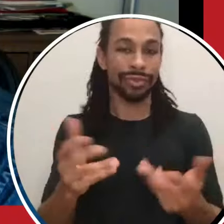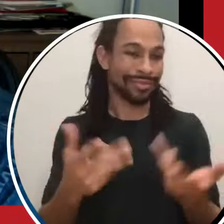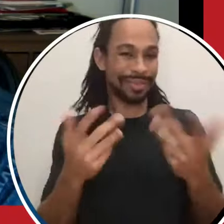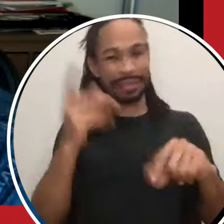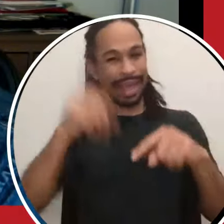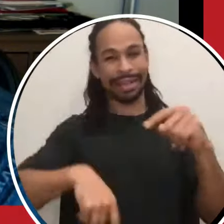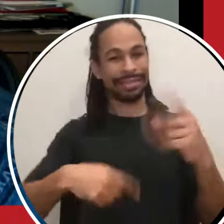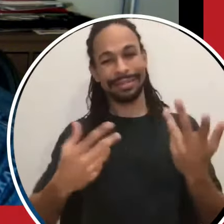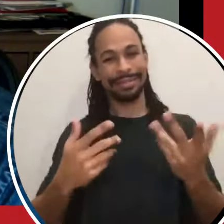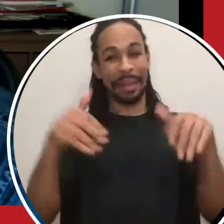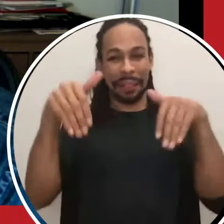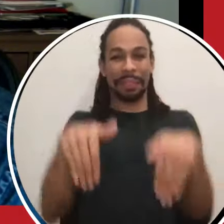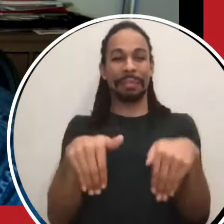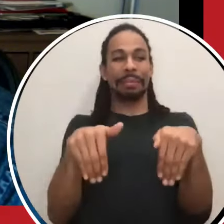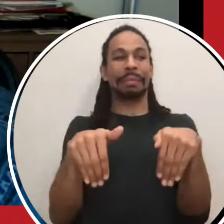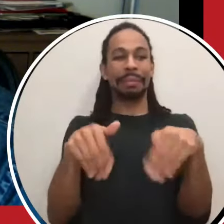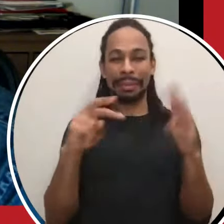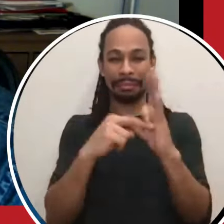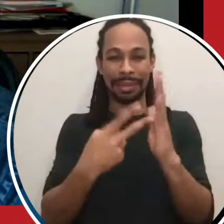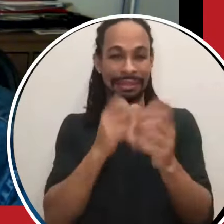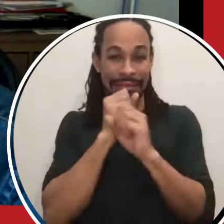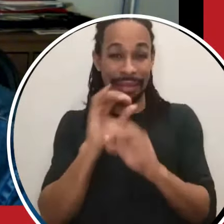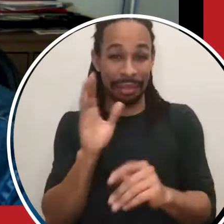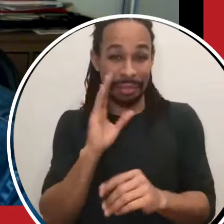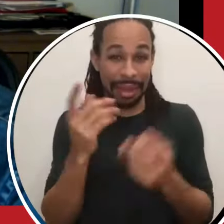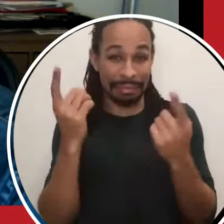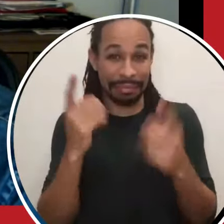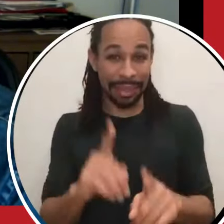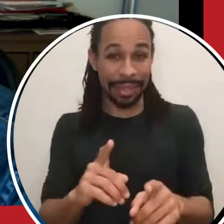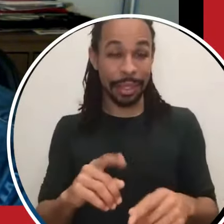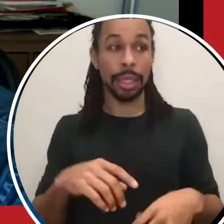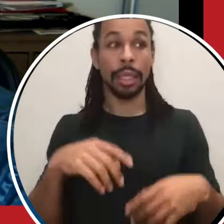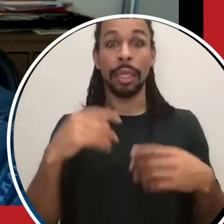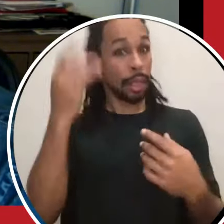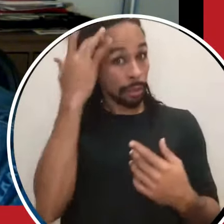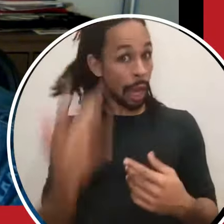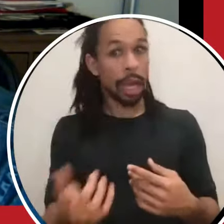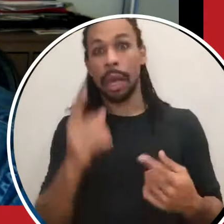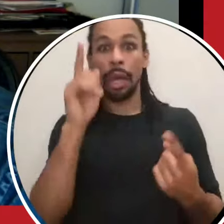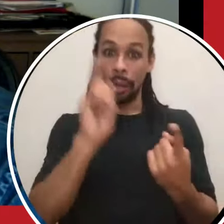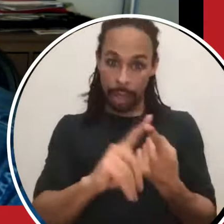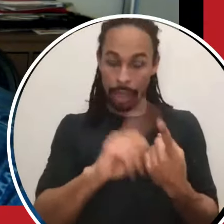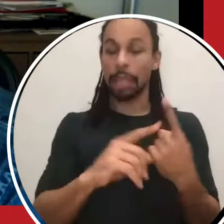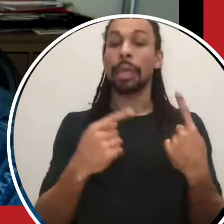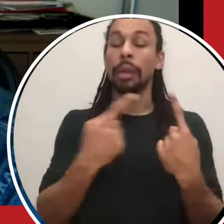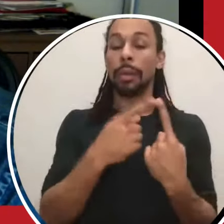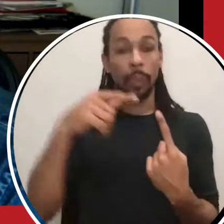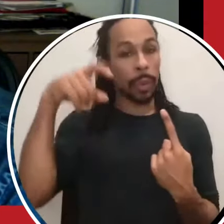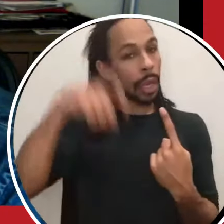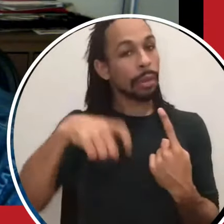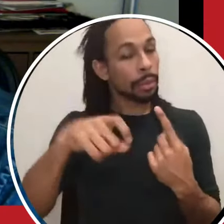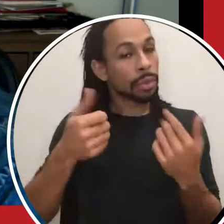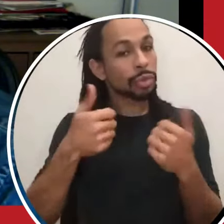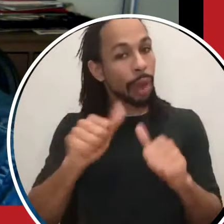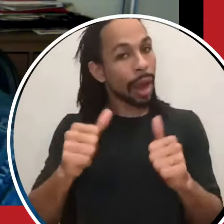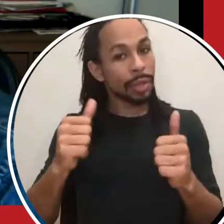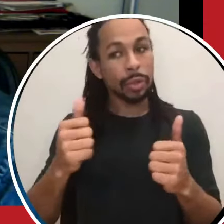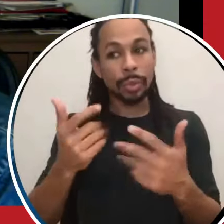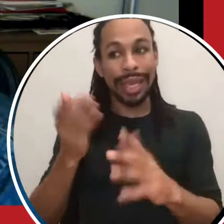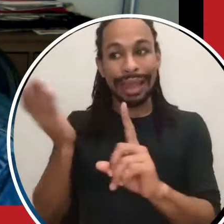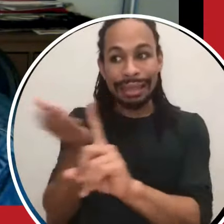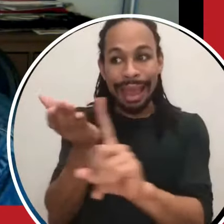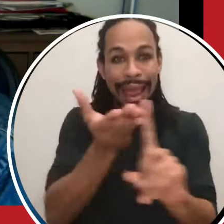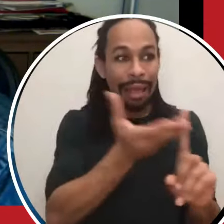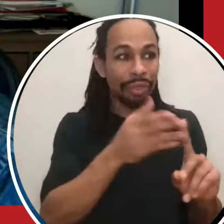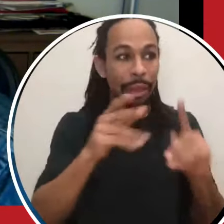particularly because, okay, one, you want to try and get the people who are going to make the decision